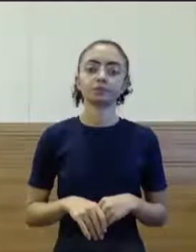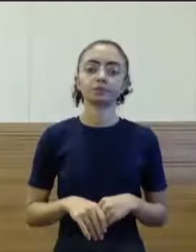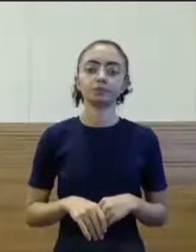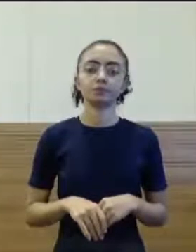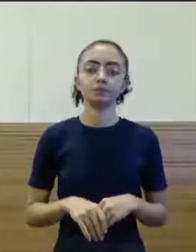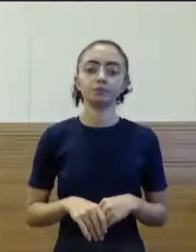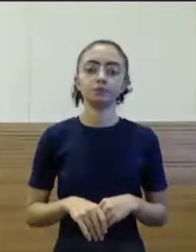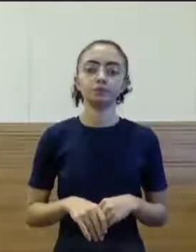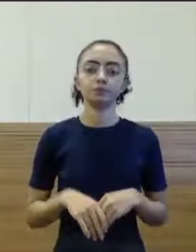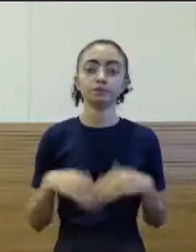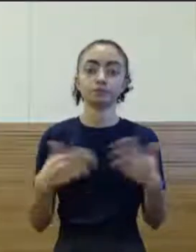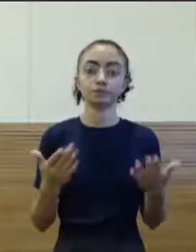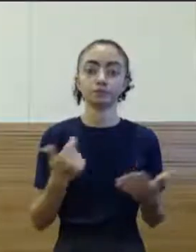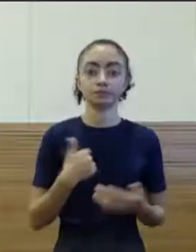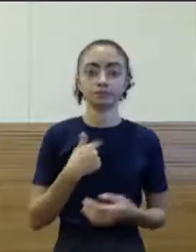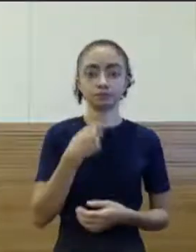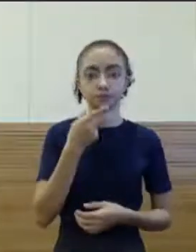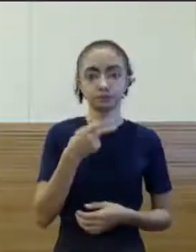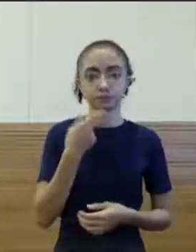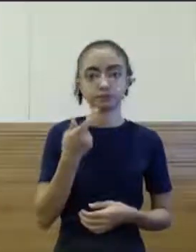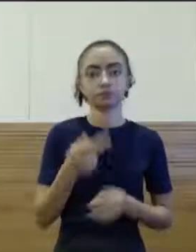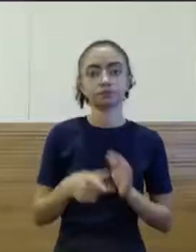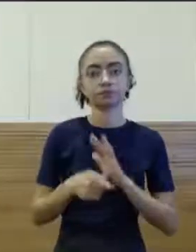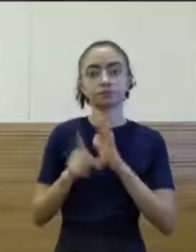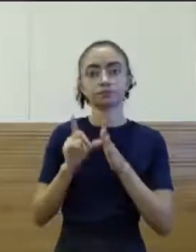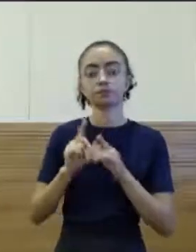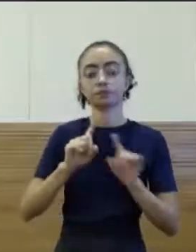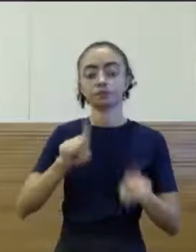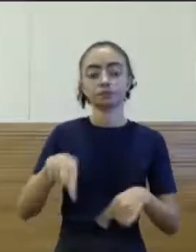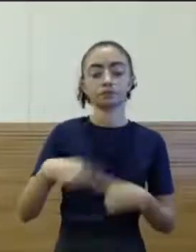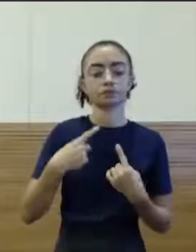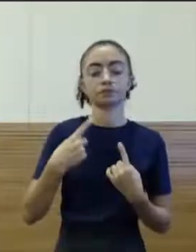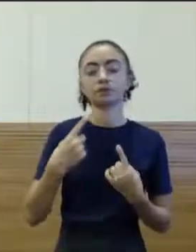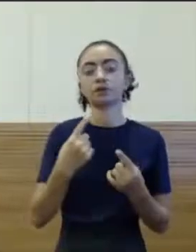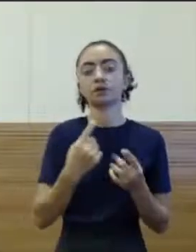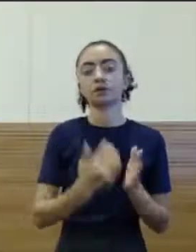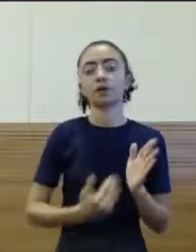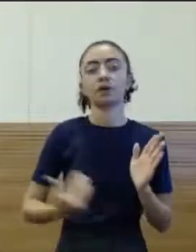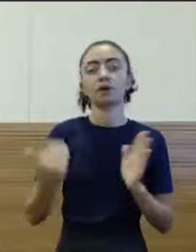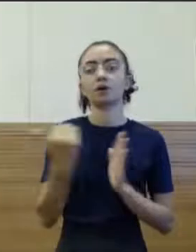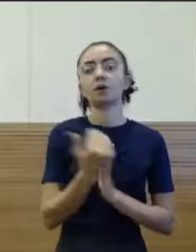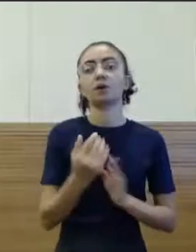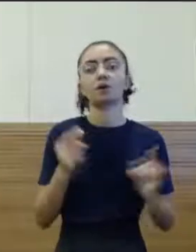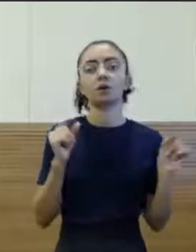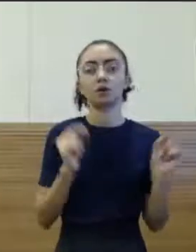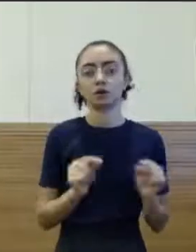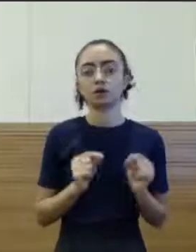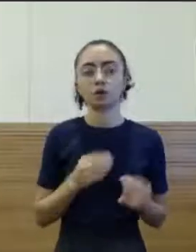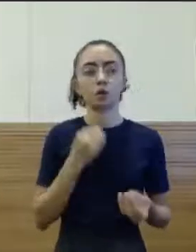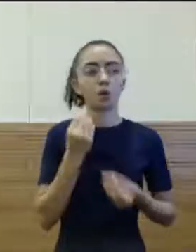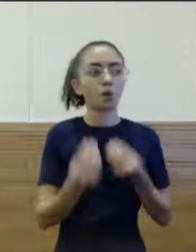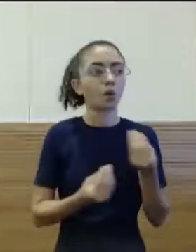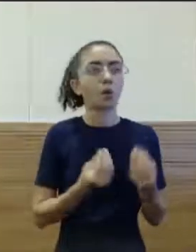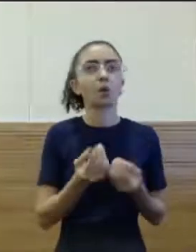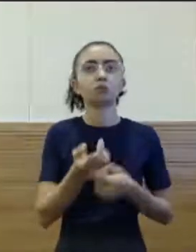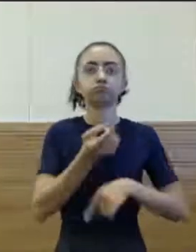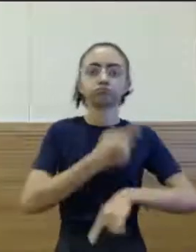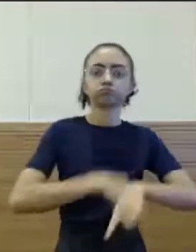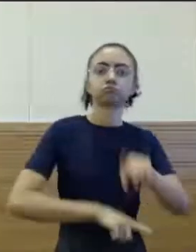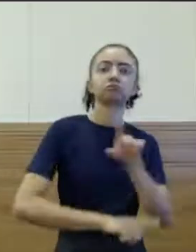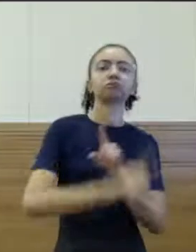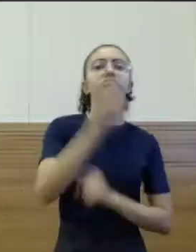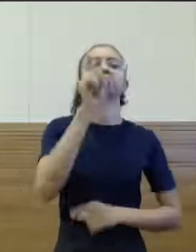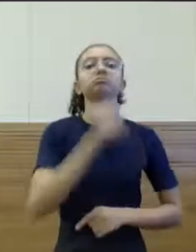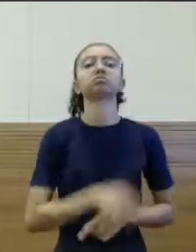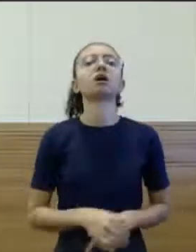dietary guides. And our biggest challenge is to transcend, to go from educational